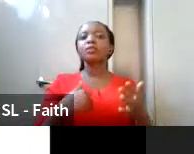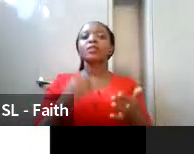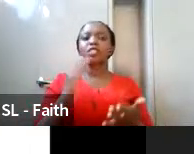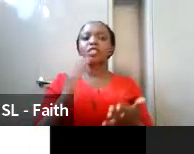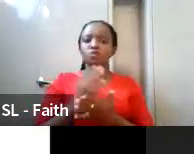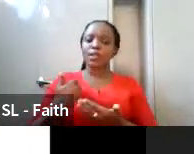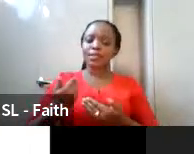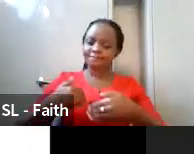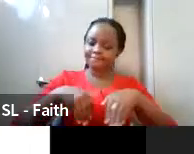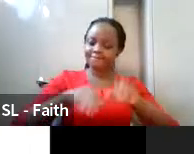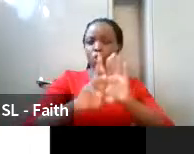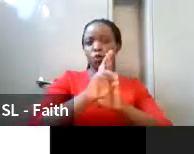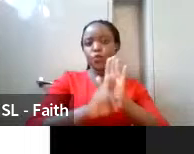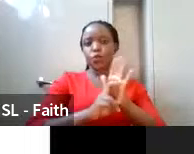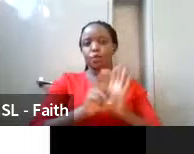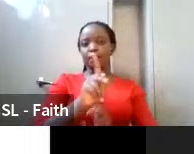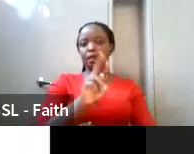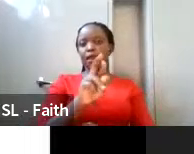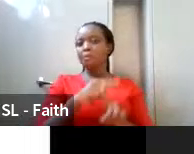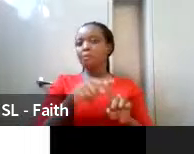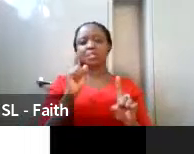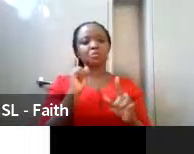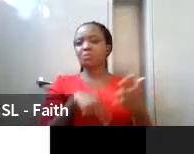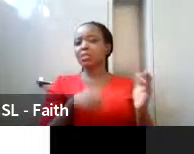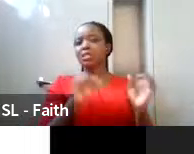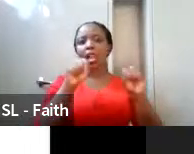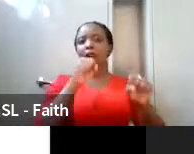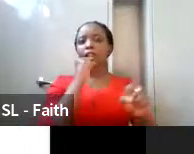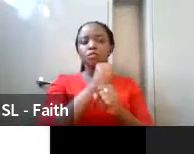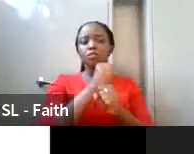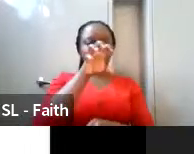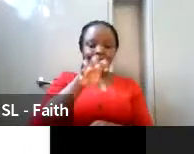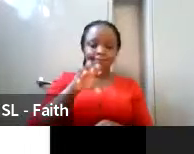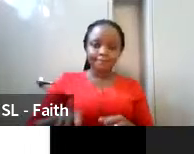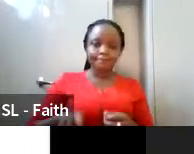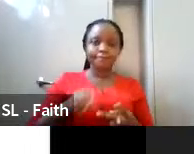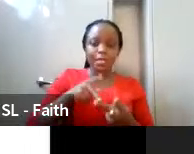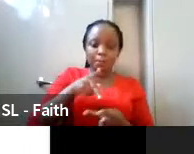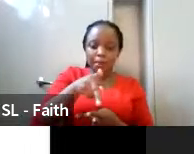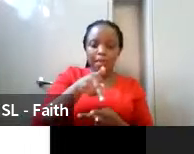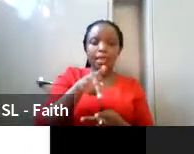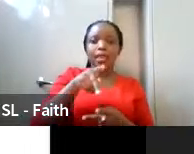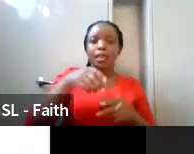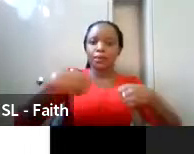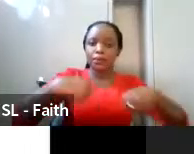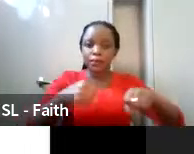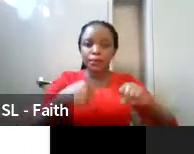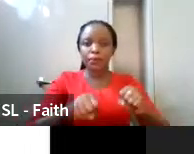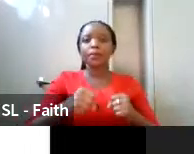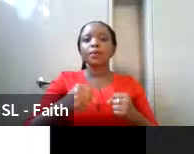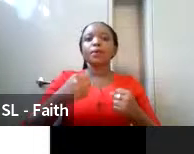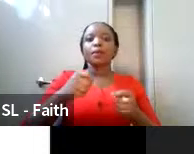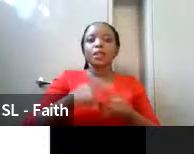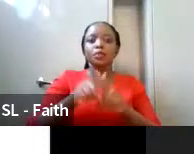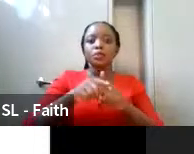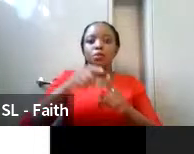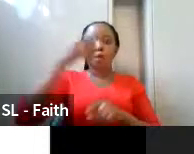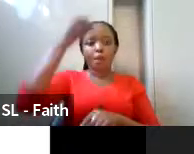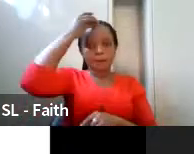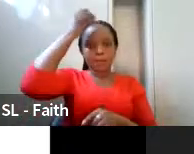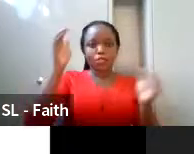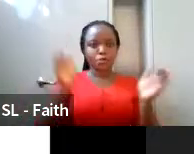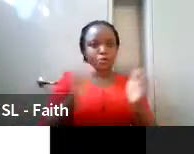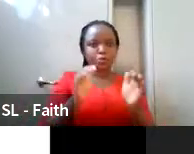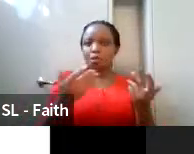comply, what can I do with transport costs paid to border borders and tuk-tuks who are not complied?